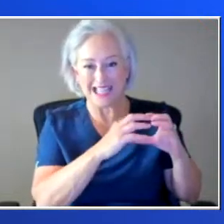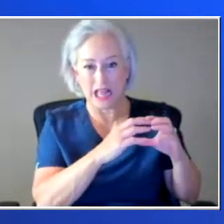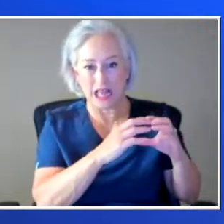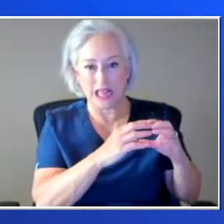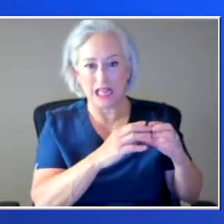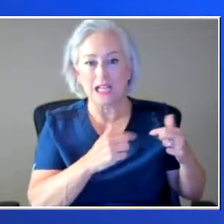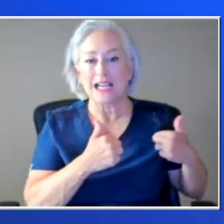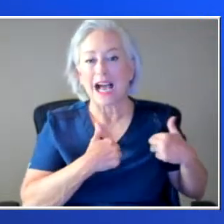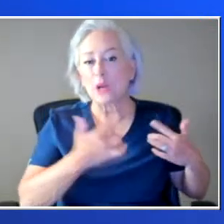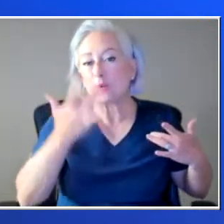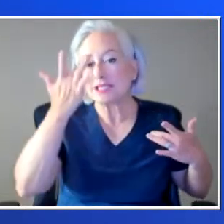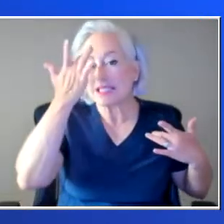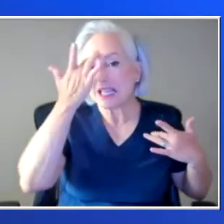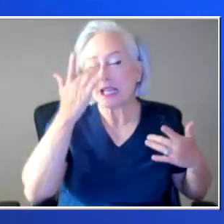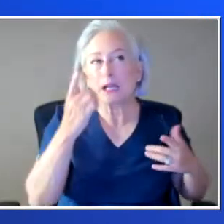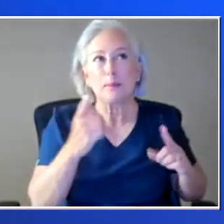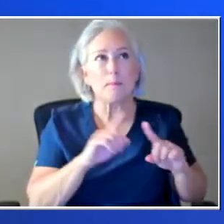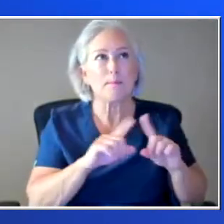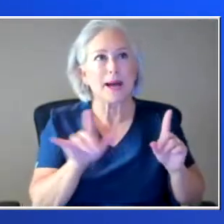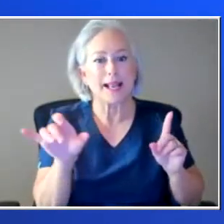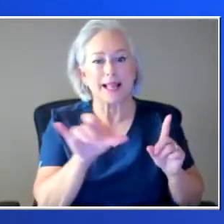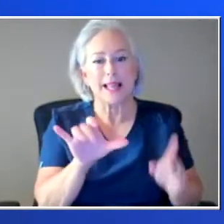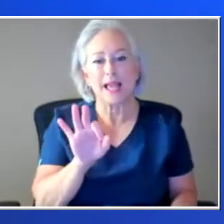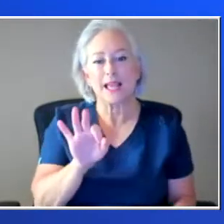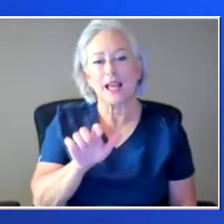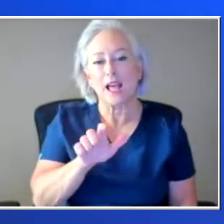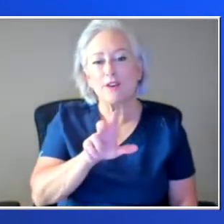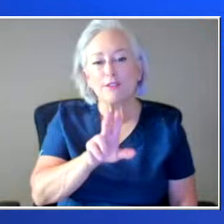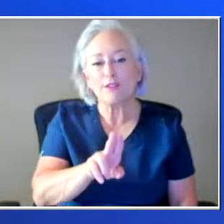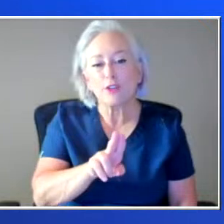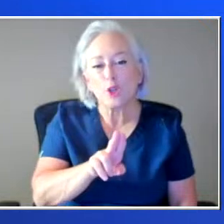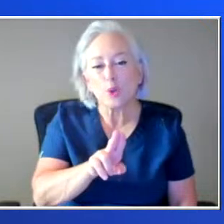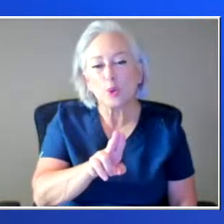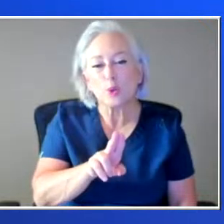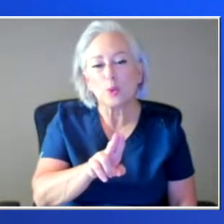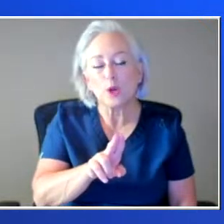flu, or on the worst day,